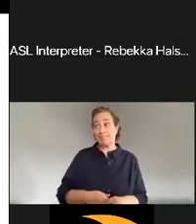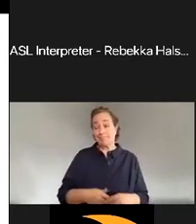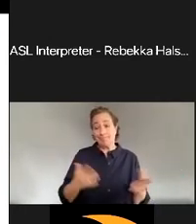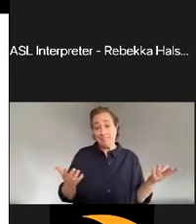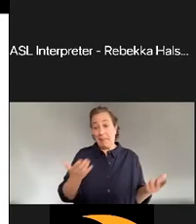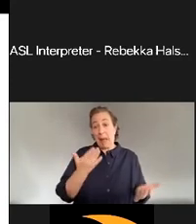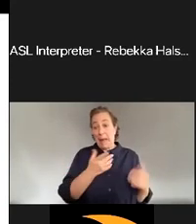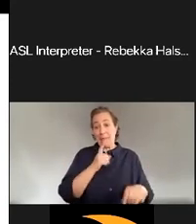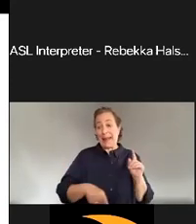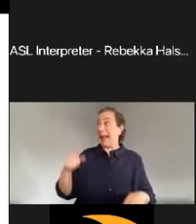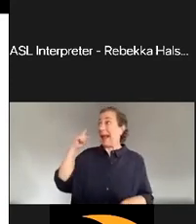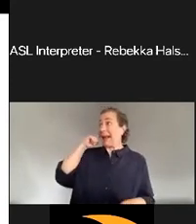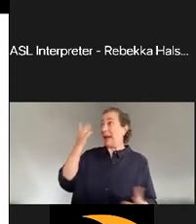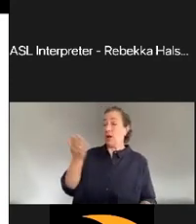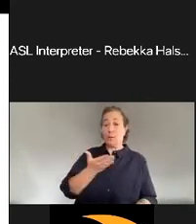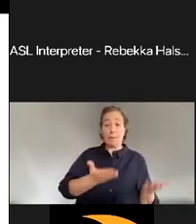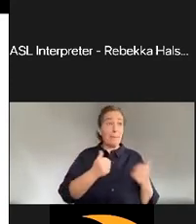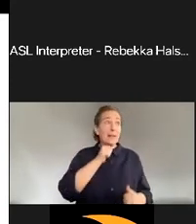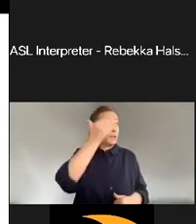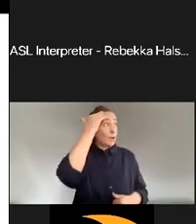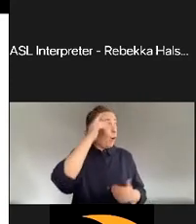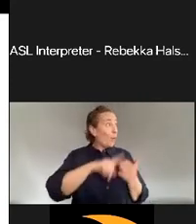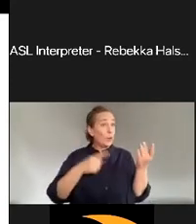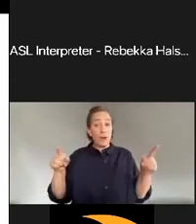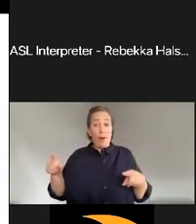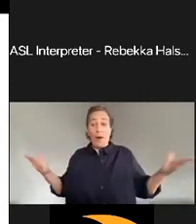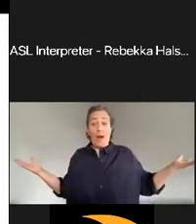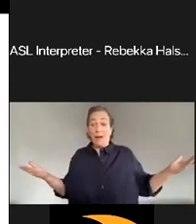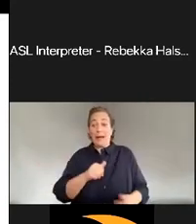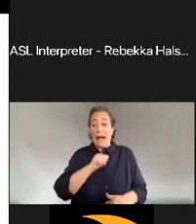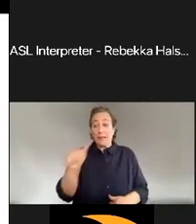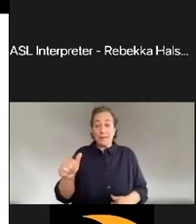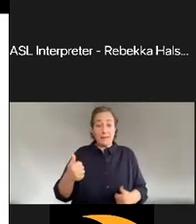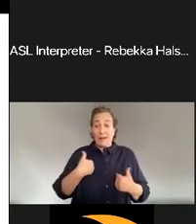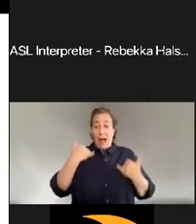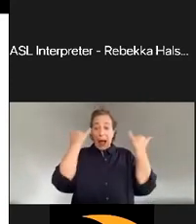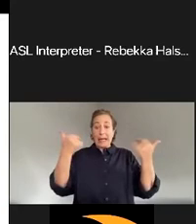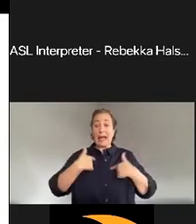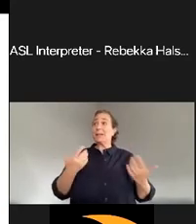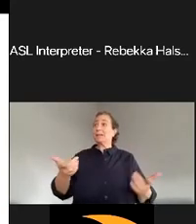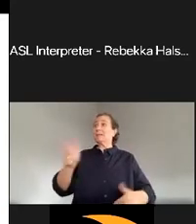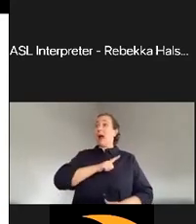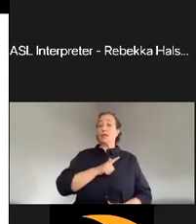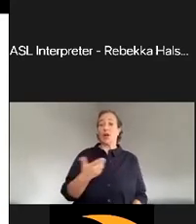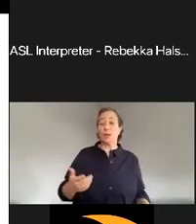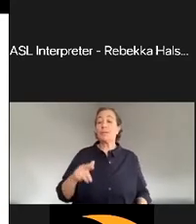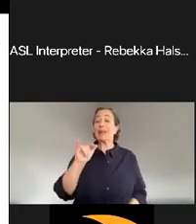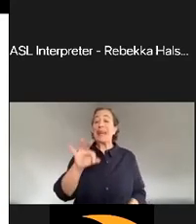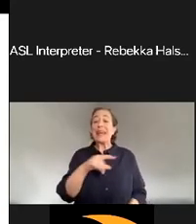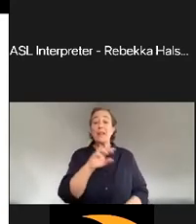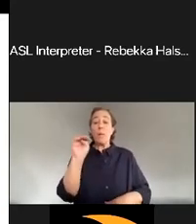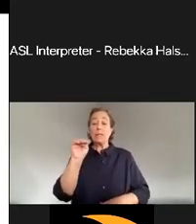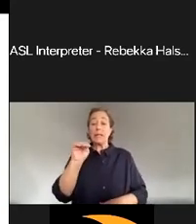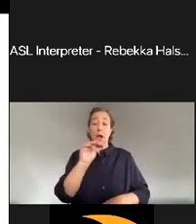doesn't know that that's what's going on. He doesn't know to speak up. If Mateo were a patient at a health